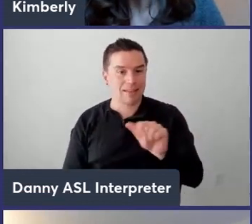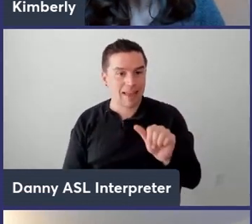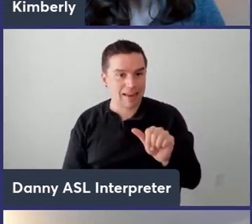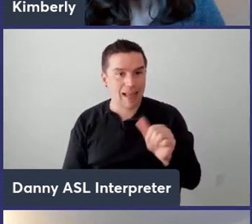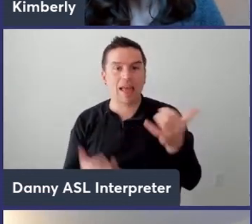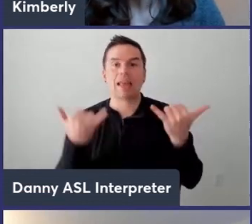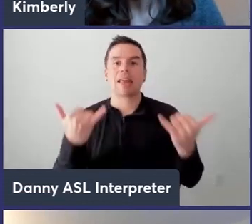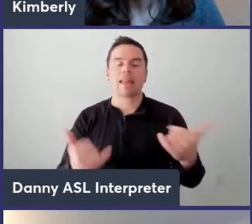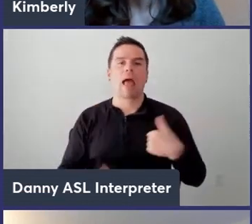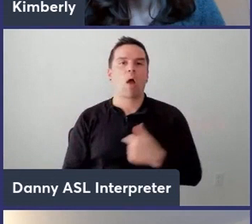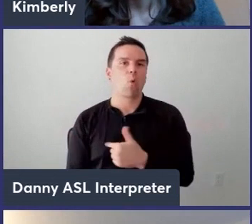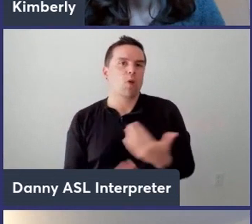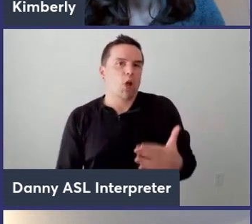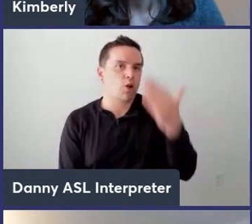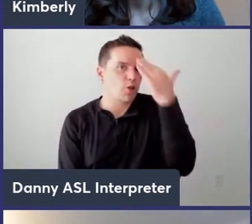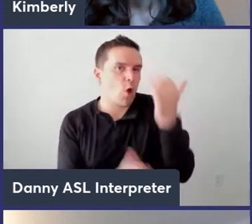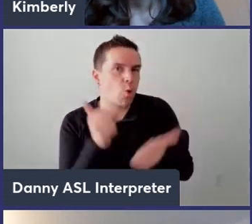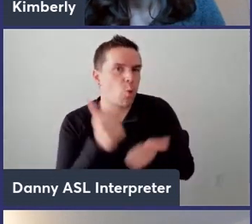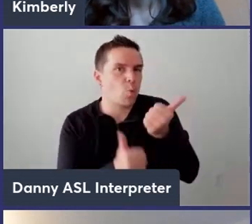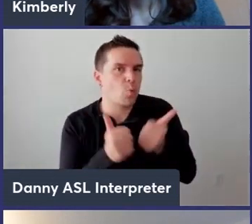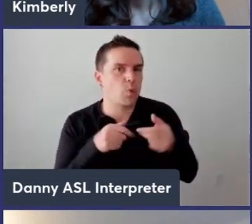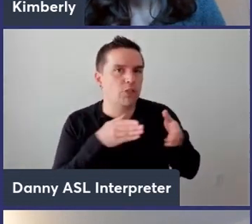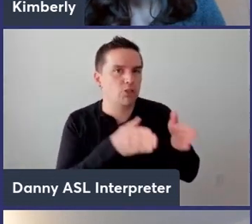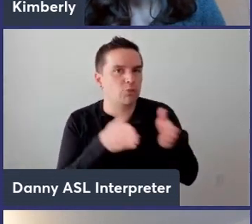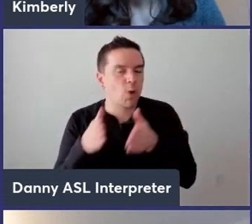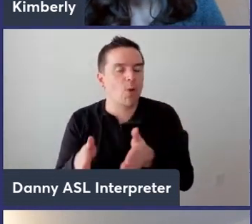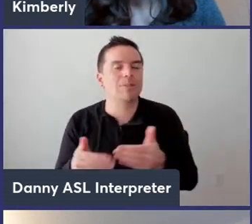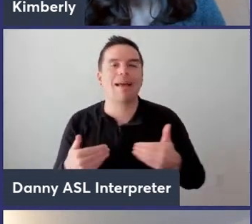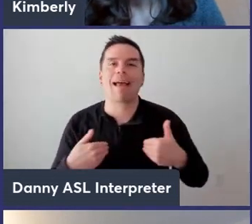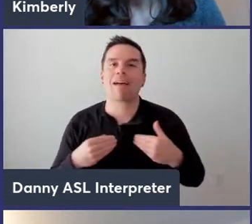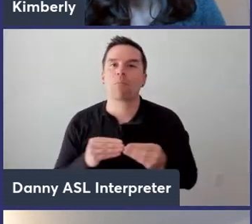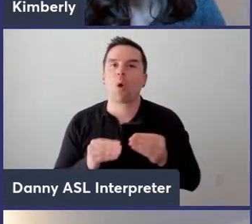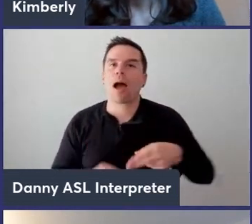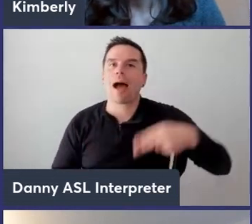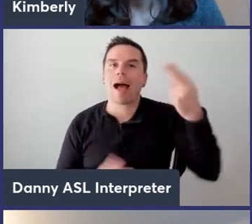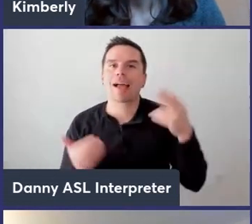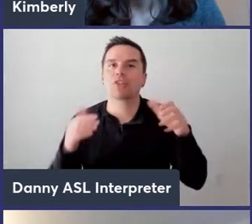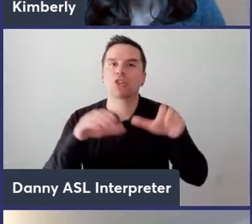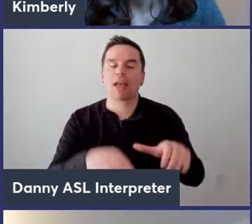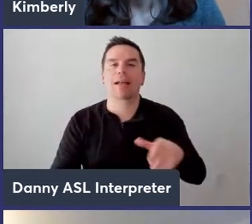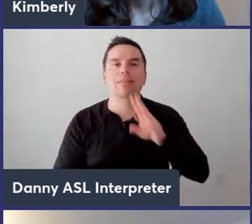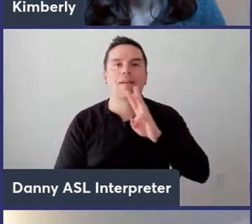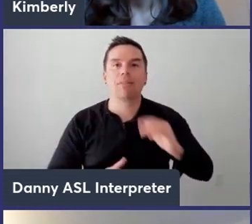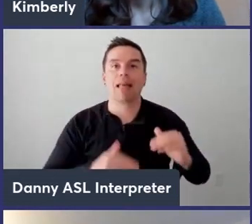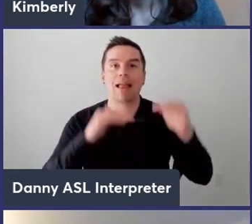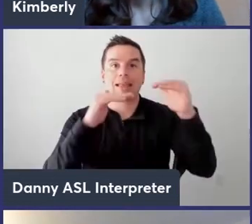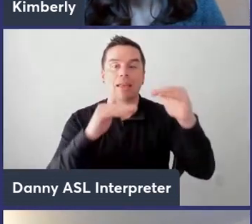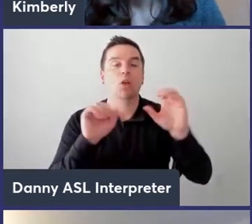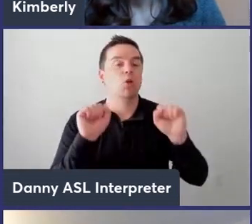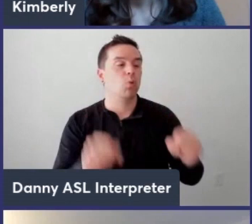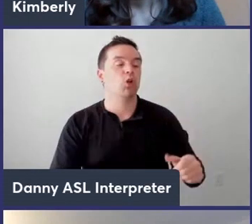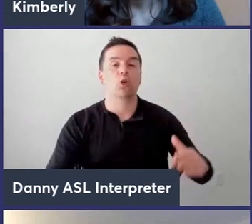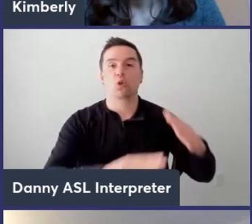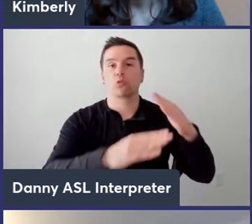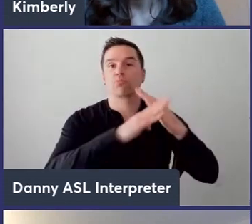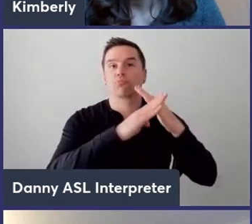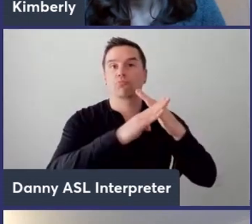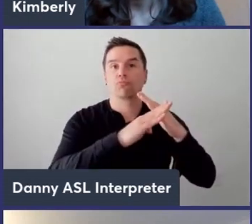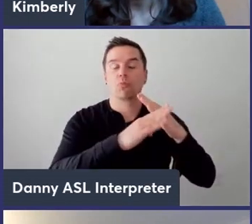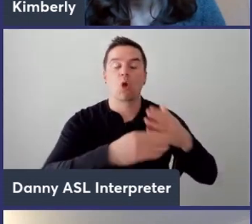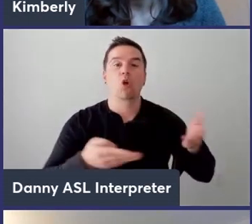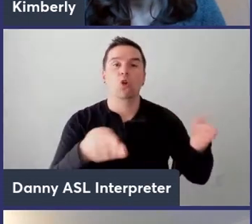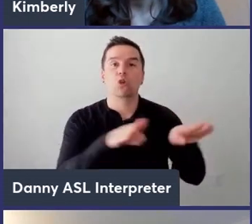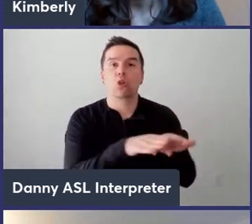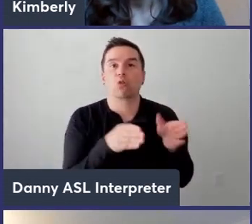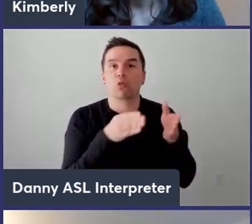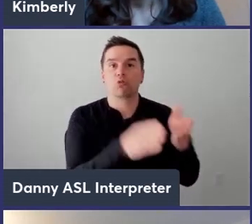to flood in Yes. a weather event, right? So therefore, we can close those streets off or those areas off or evacuate those people earlier and